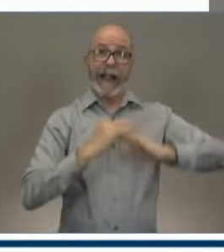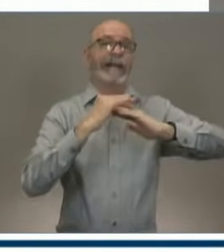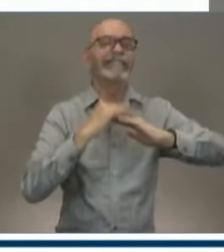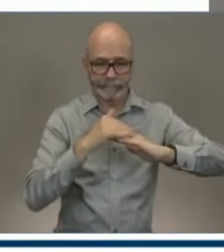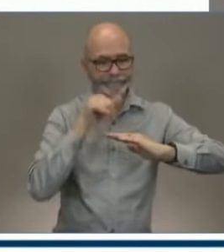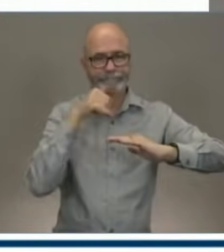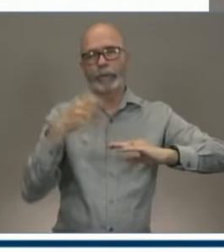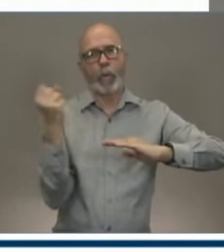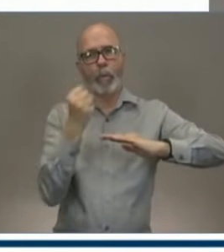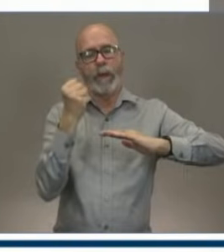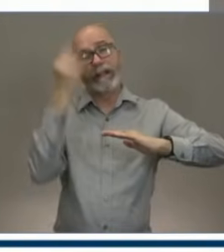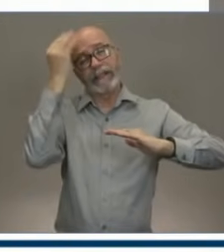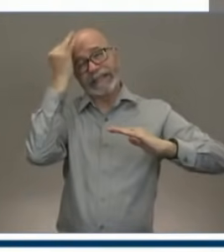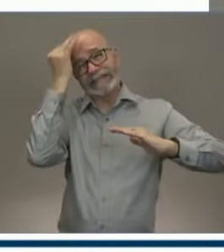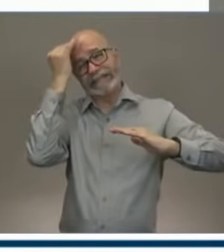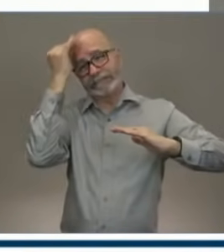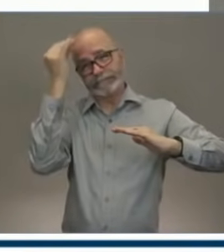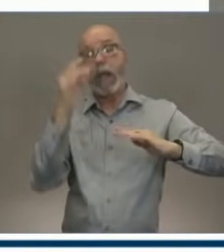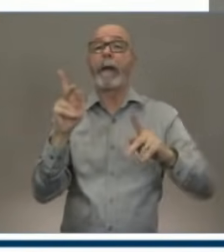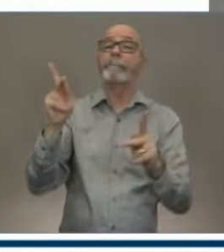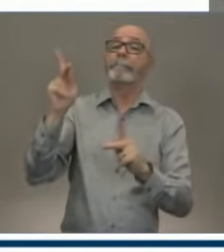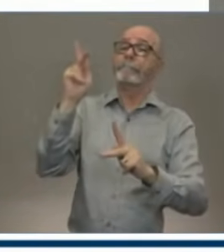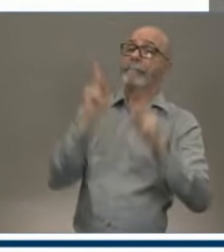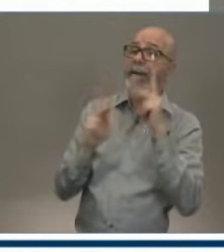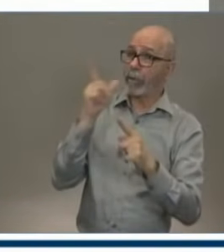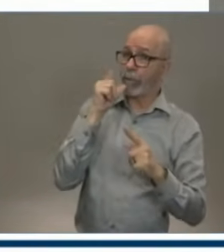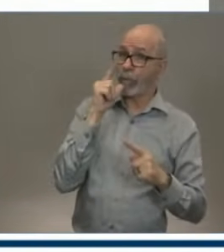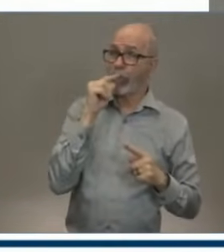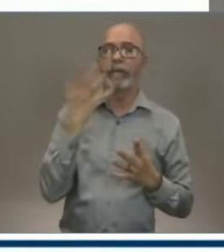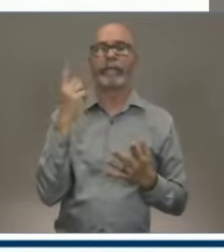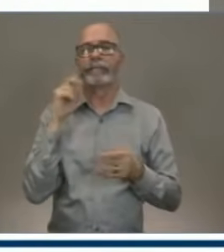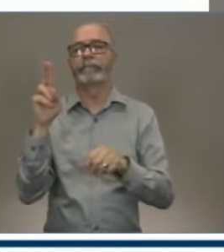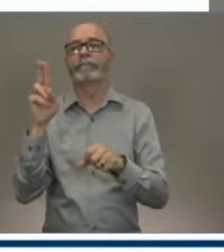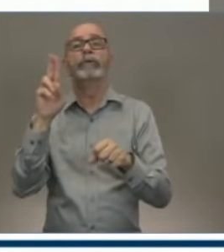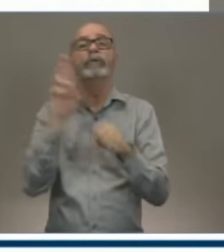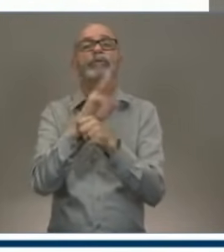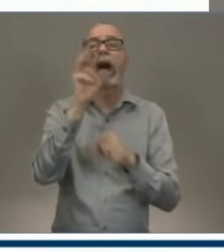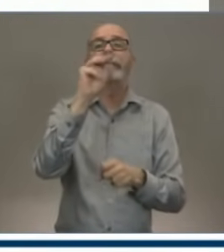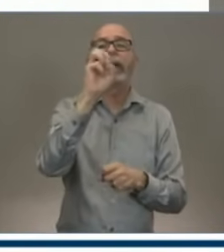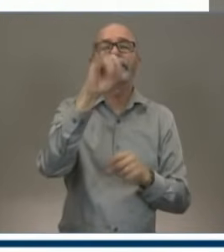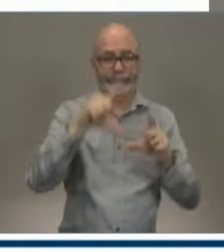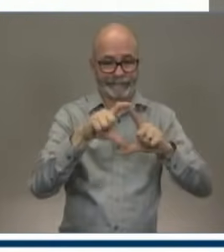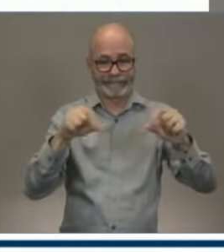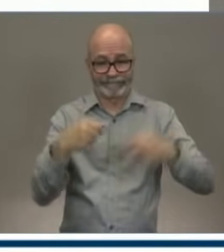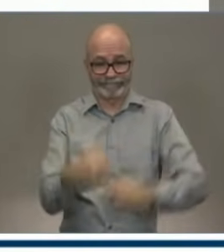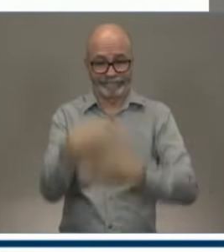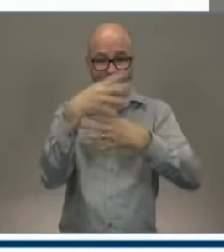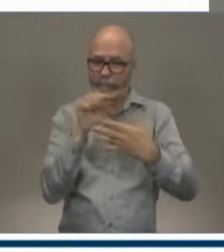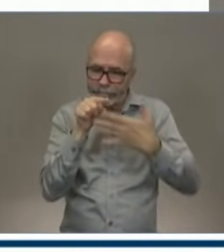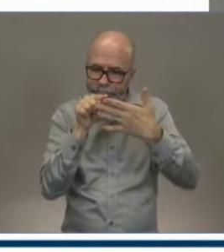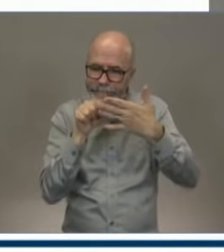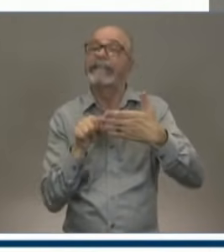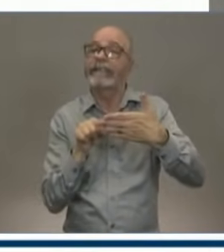the information that we have, people who have their MSI card, and then we can contact people